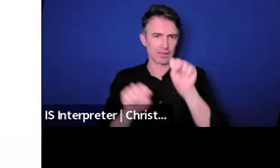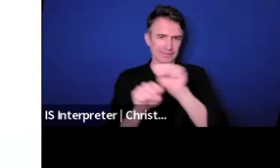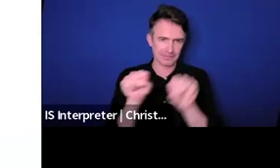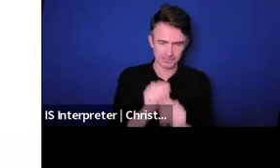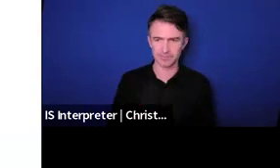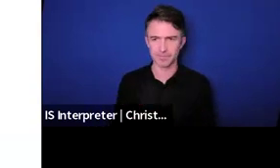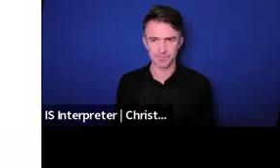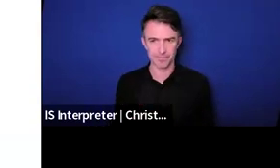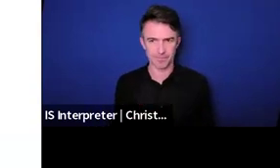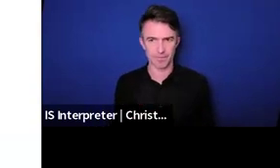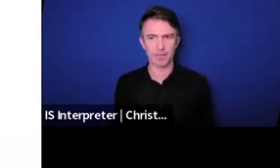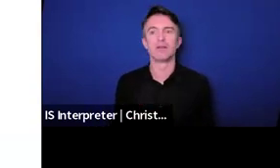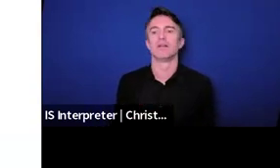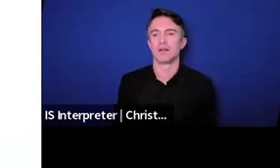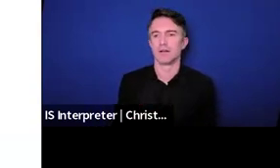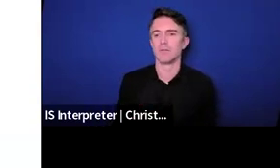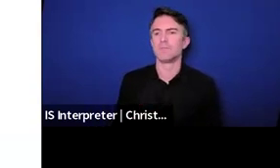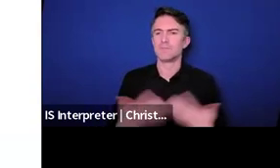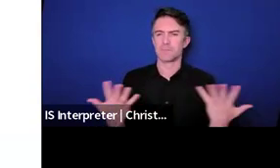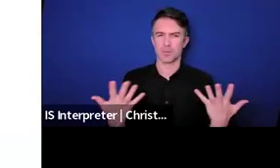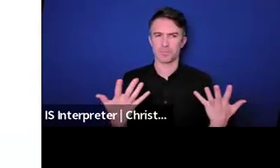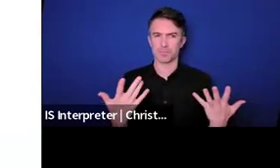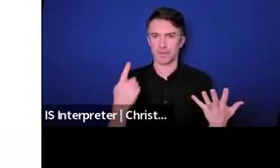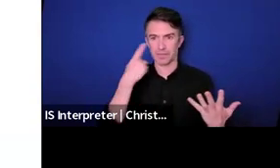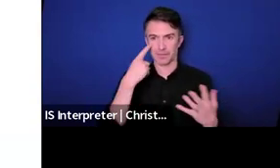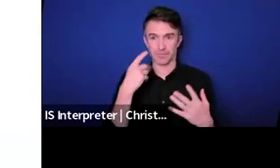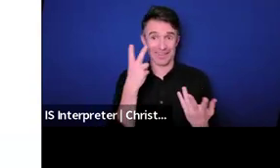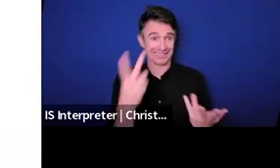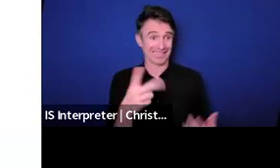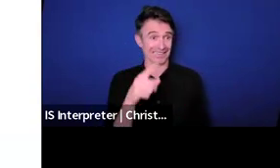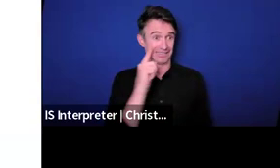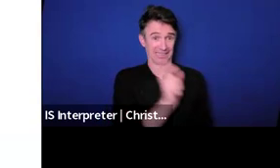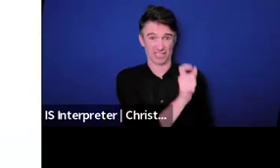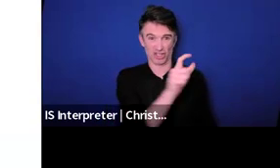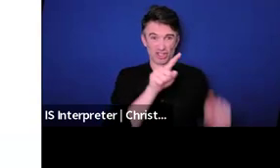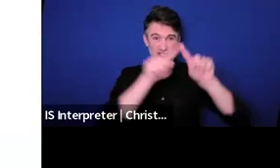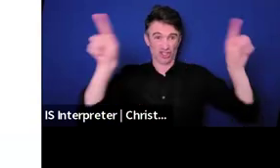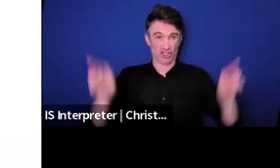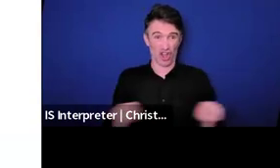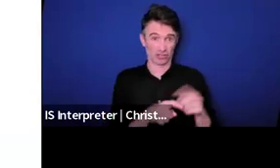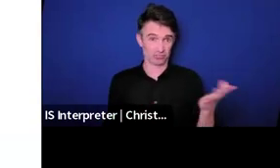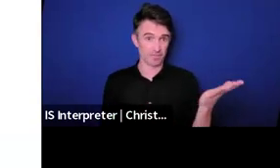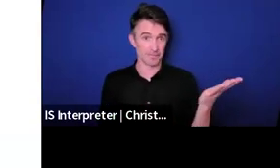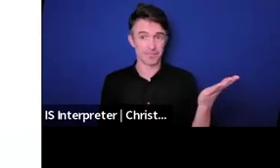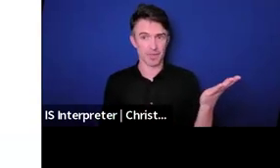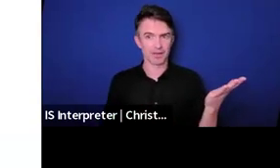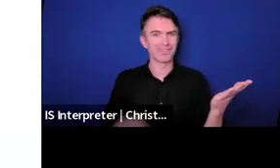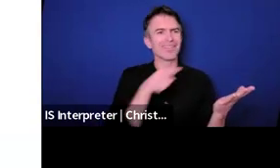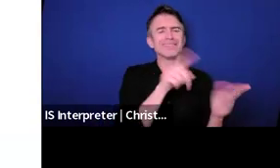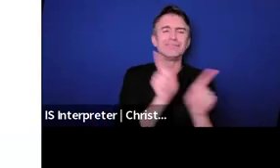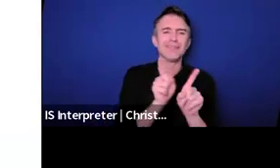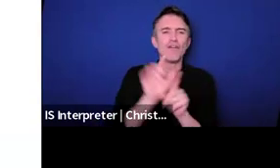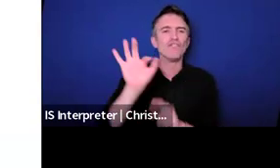support considerations. So what you see here on the graph is the framework, the human rights and life course frameworks for the